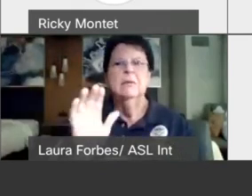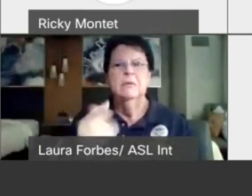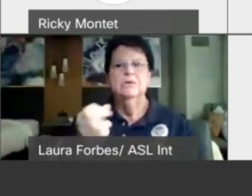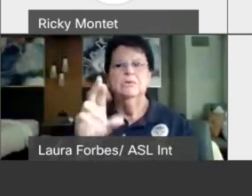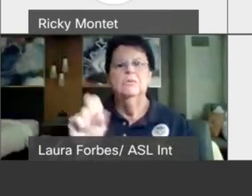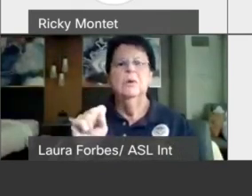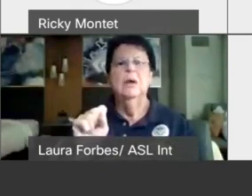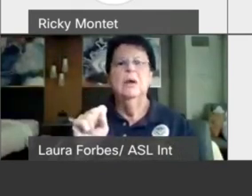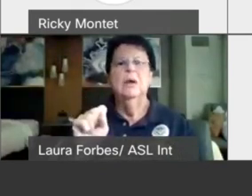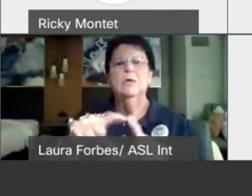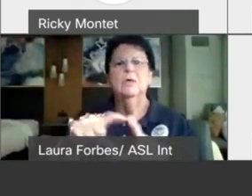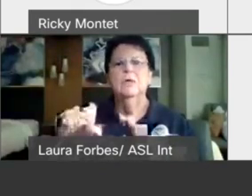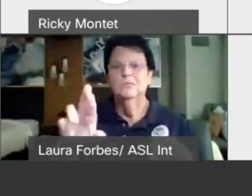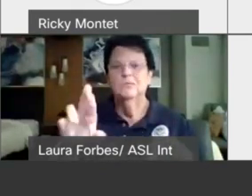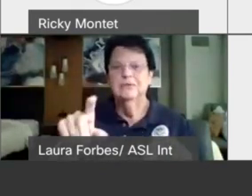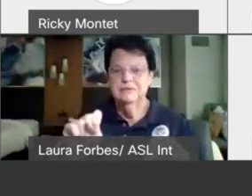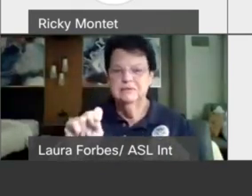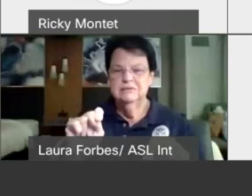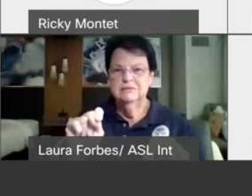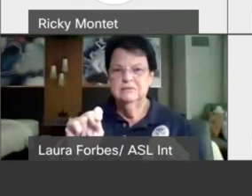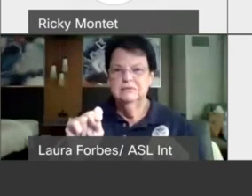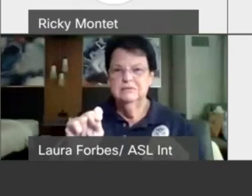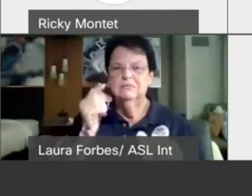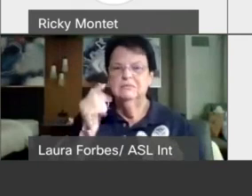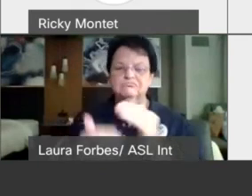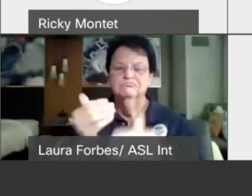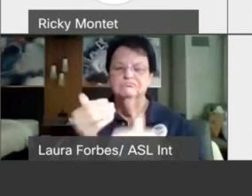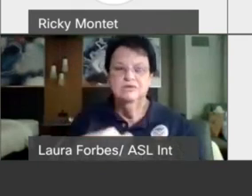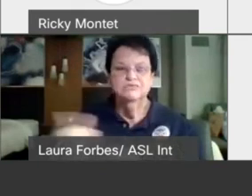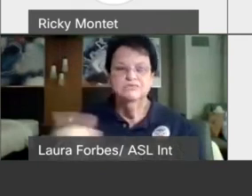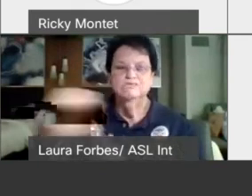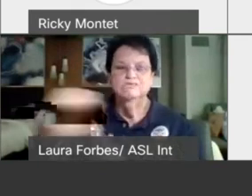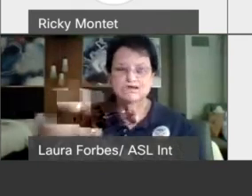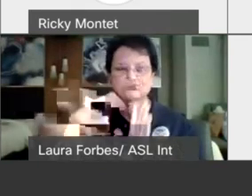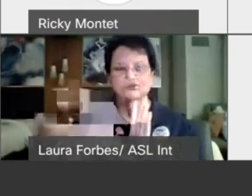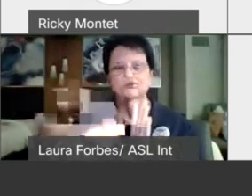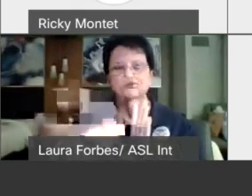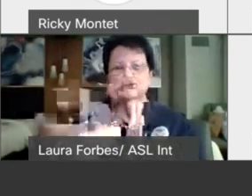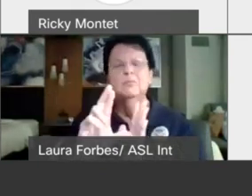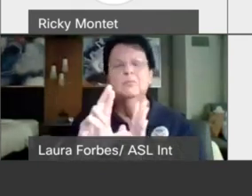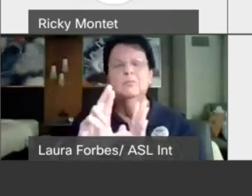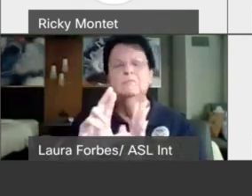receipts, and they will go into their FEMA file and be reviewed by a caseworker